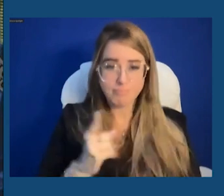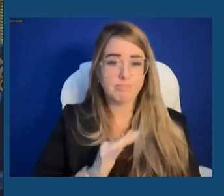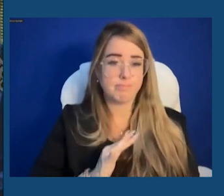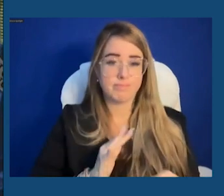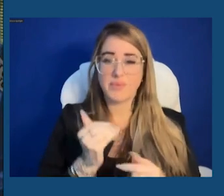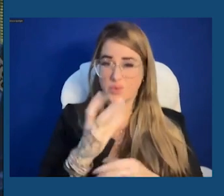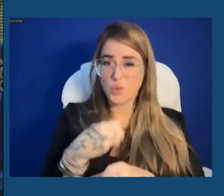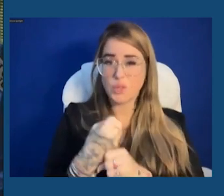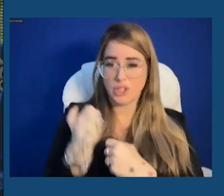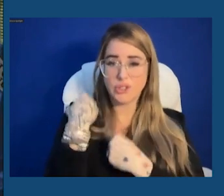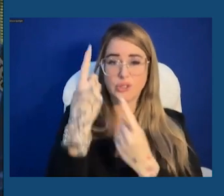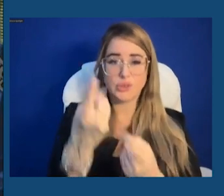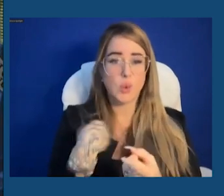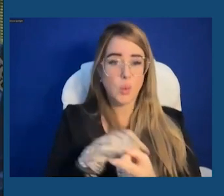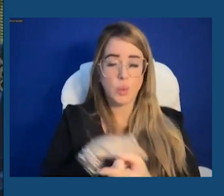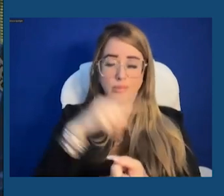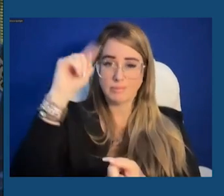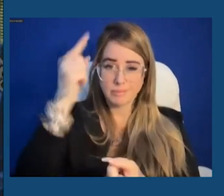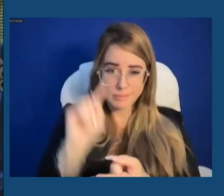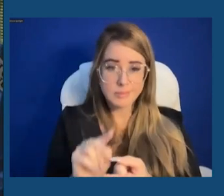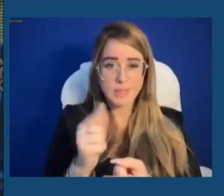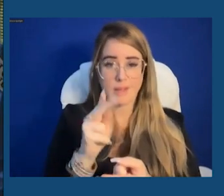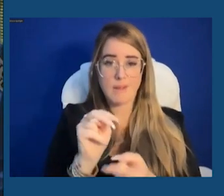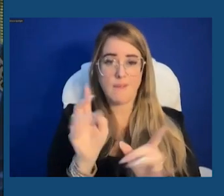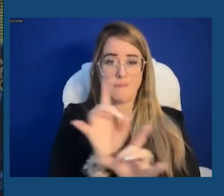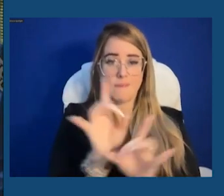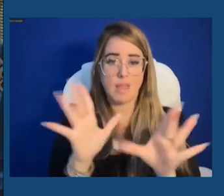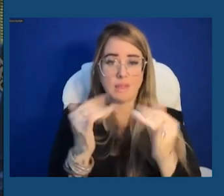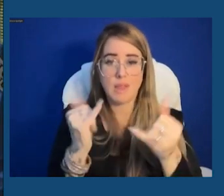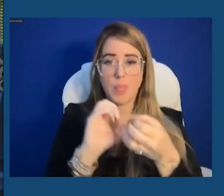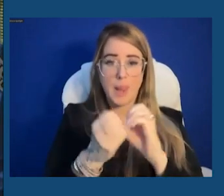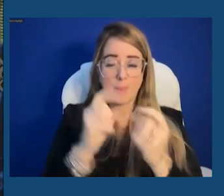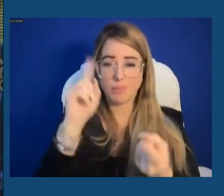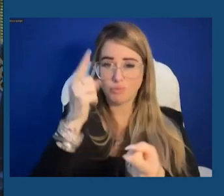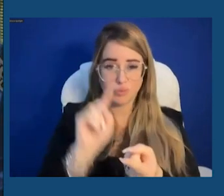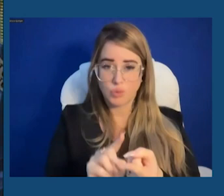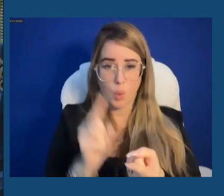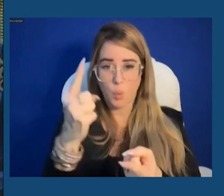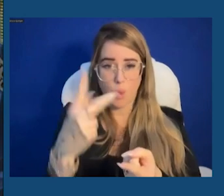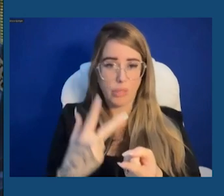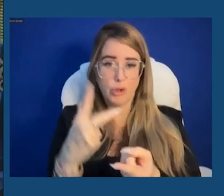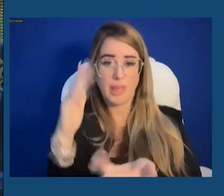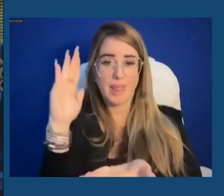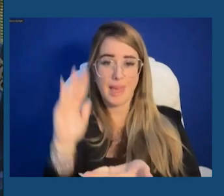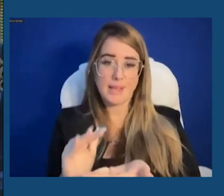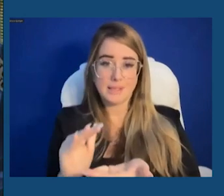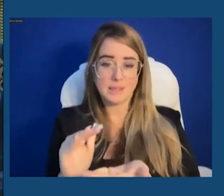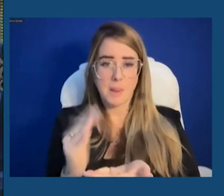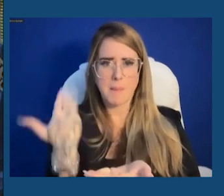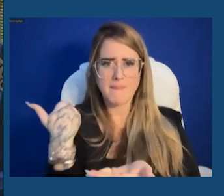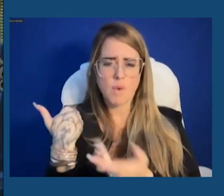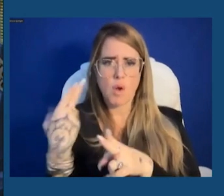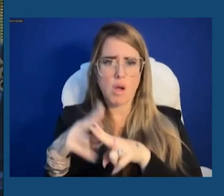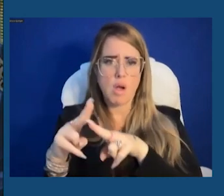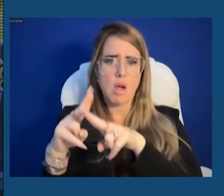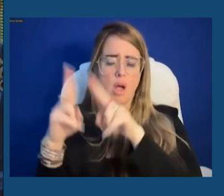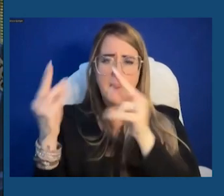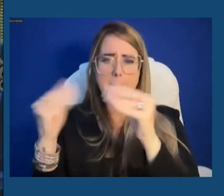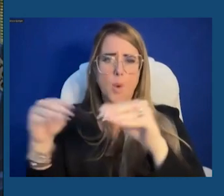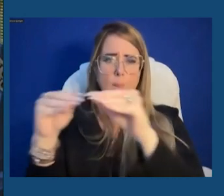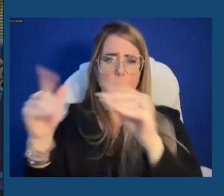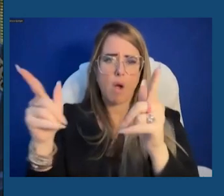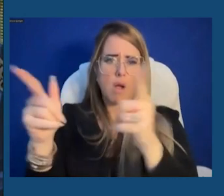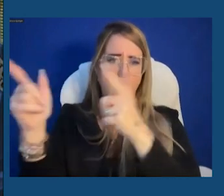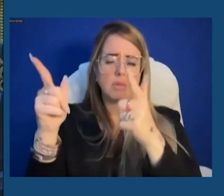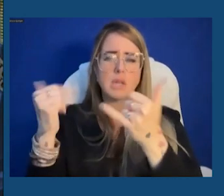we've driven down gun violence by shootings by more than a third. I mean, this was the trend that was going upward. Now to be down by a third